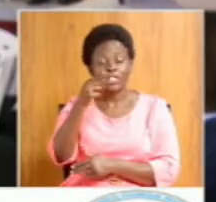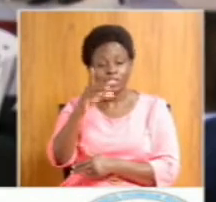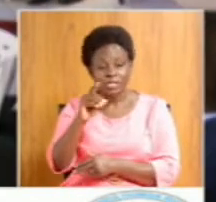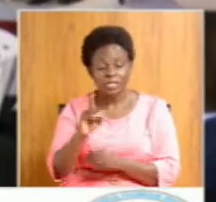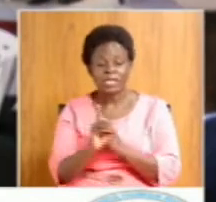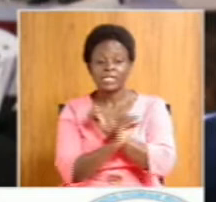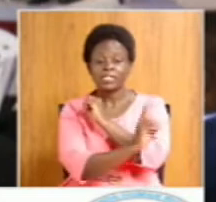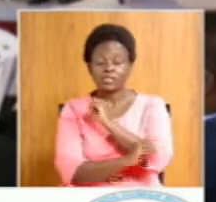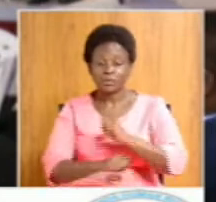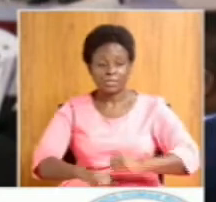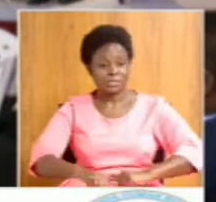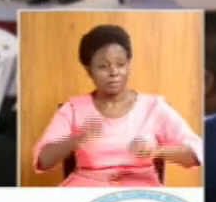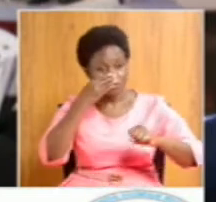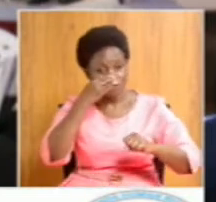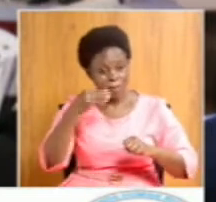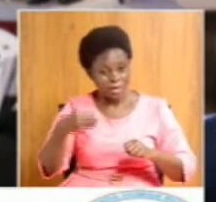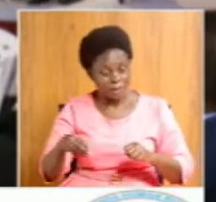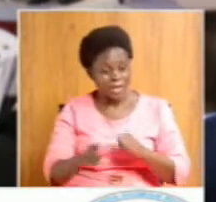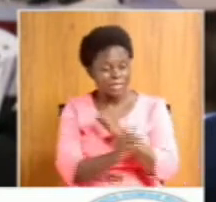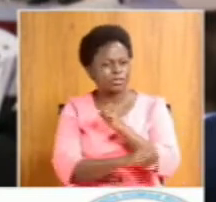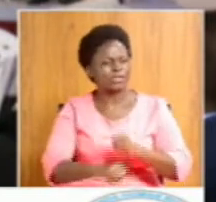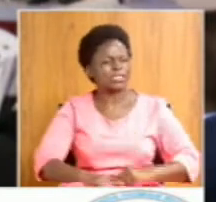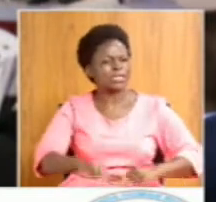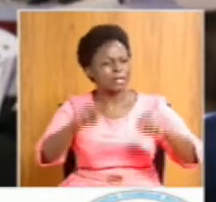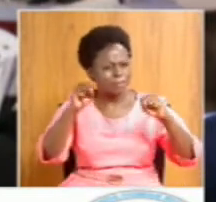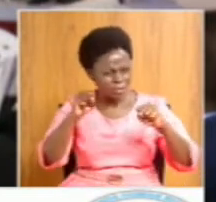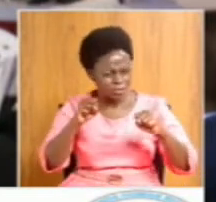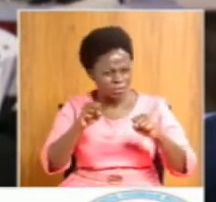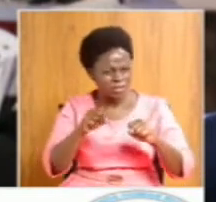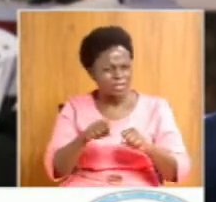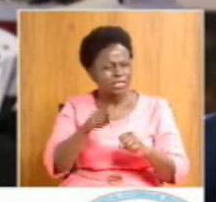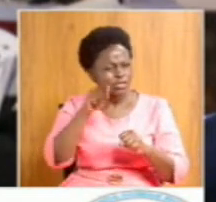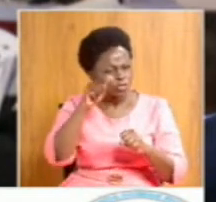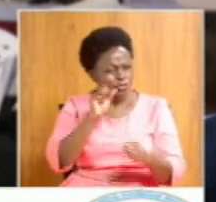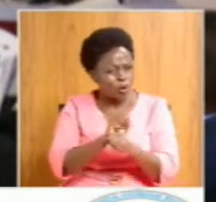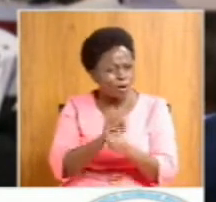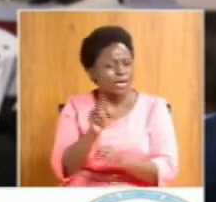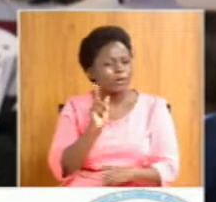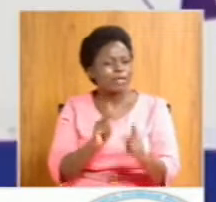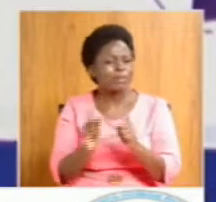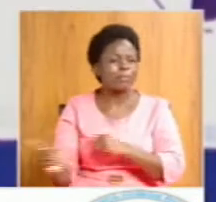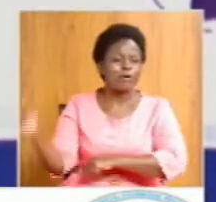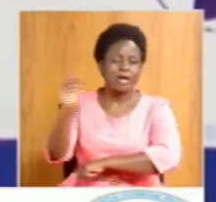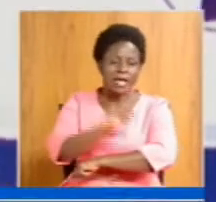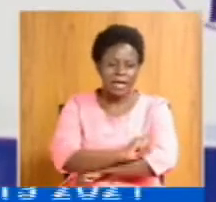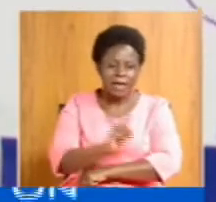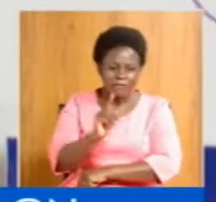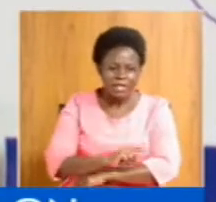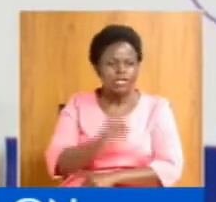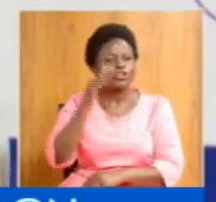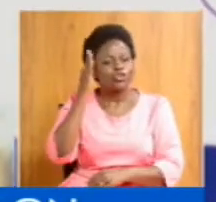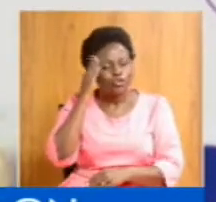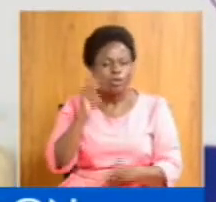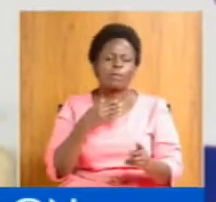from Butamballa. And, you know, as a district chairperson, it's a big administrative unit, so you are dealing with the people every day. So you actually